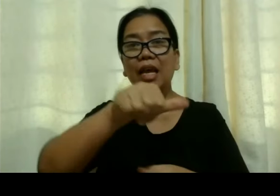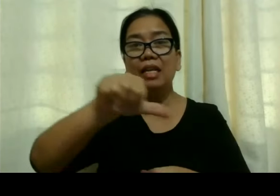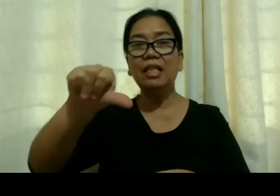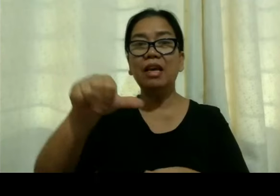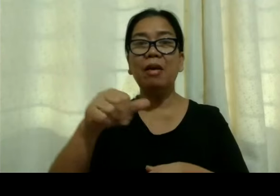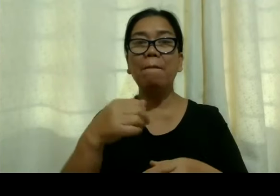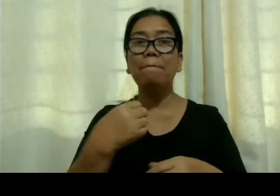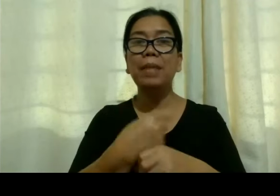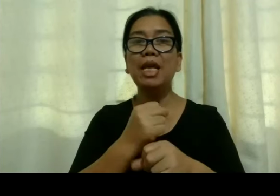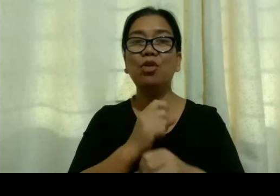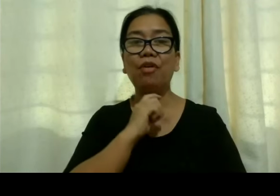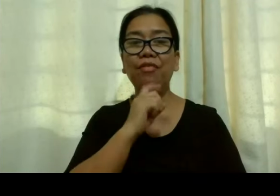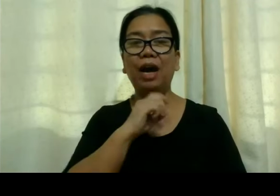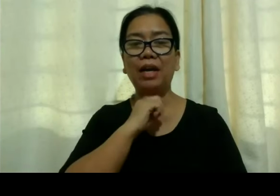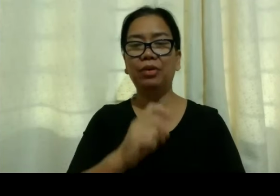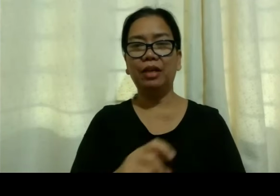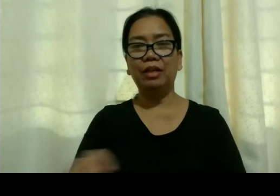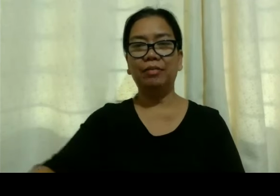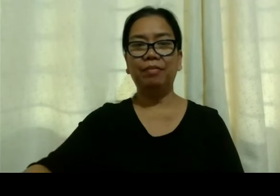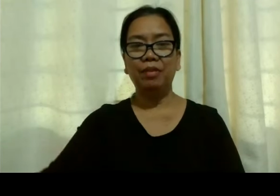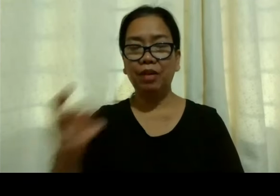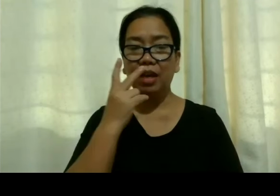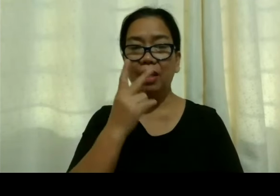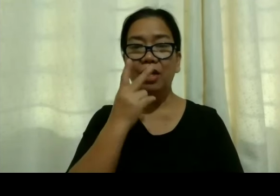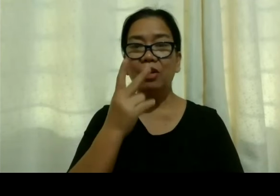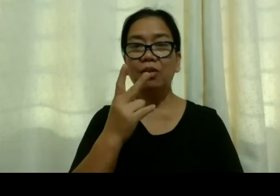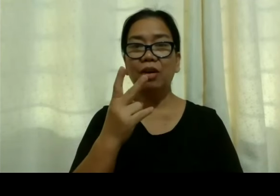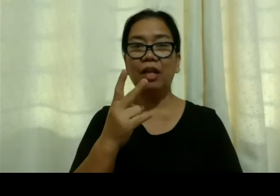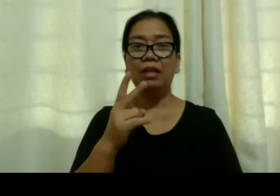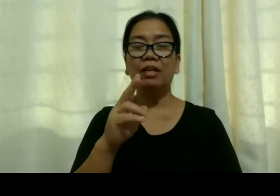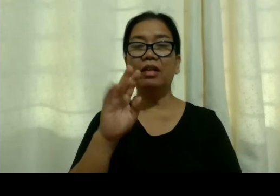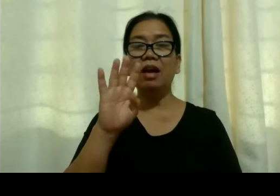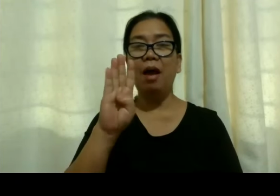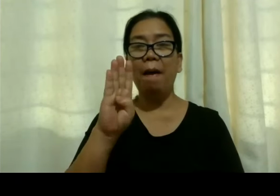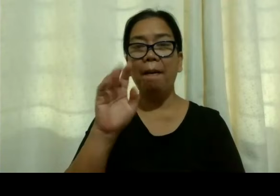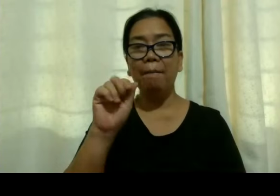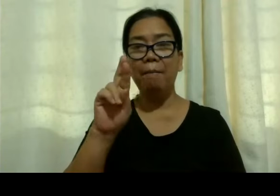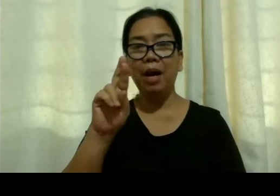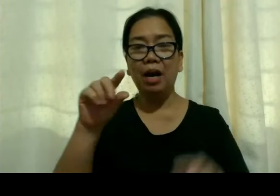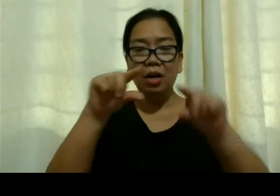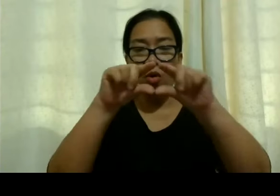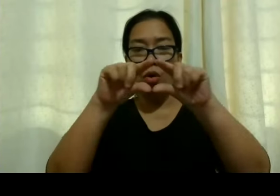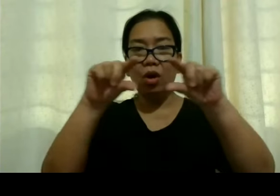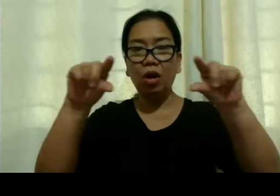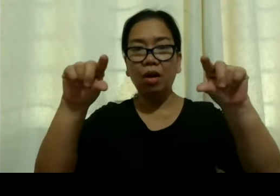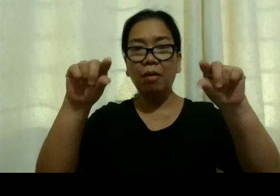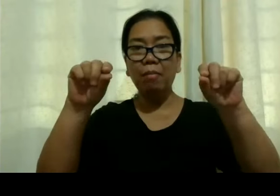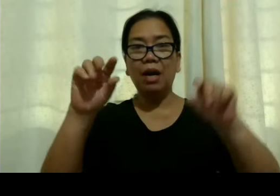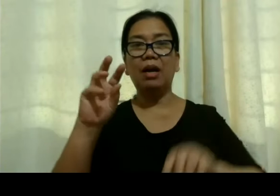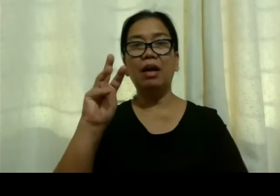attracts anything made of iron. Okay, you look at the bar